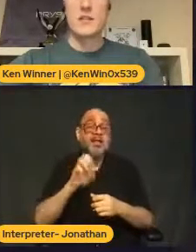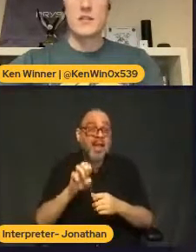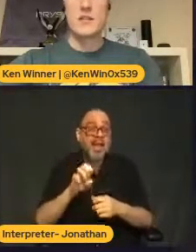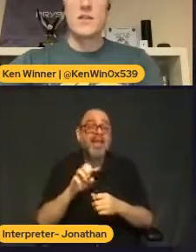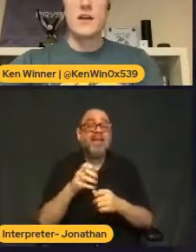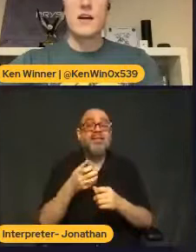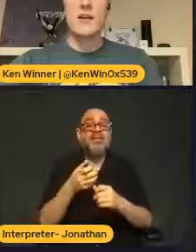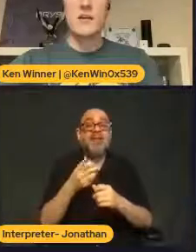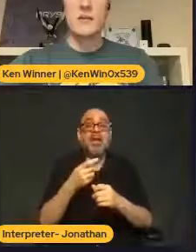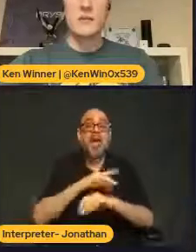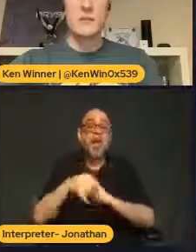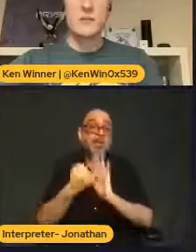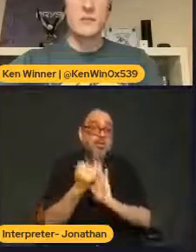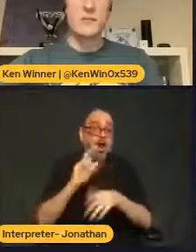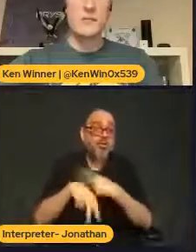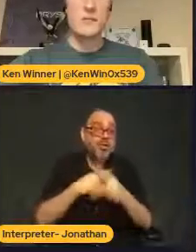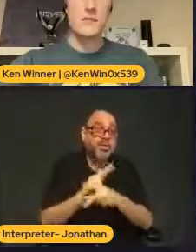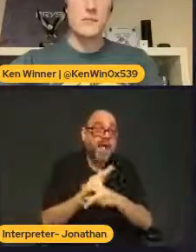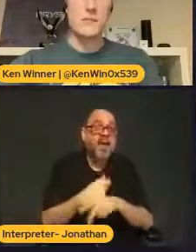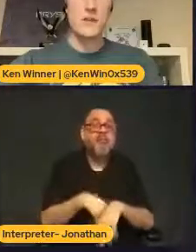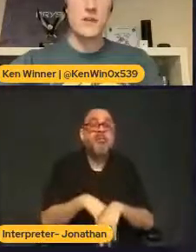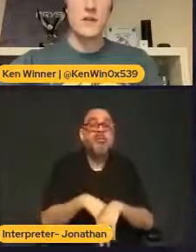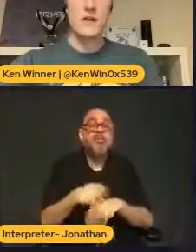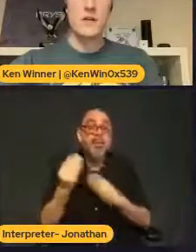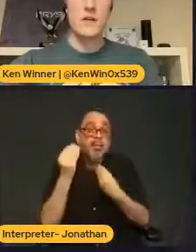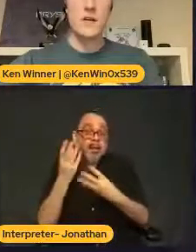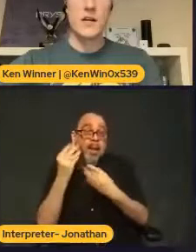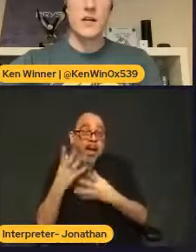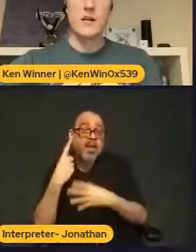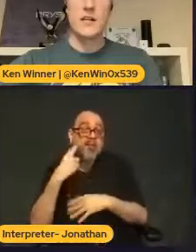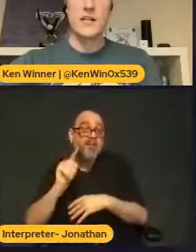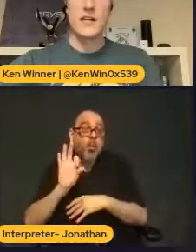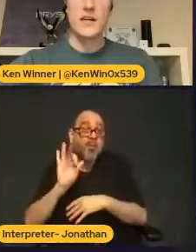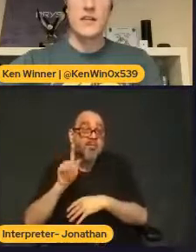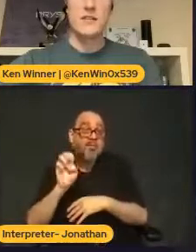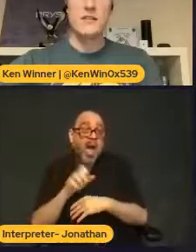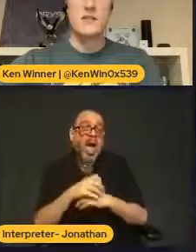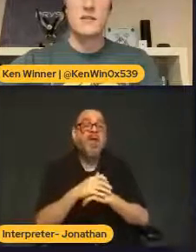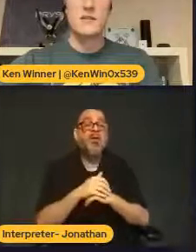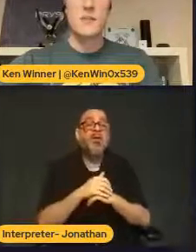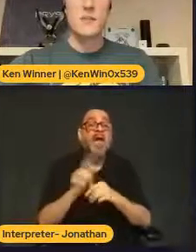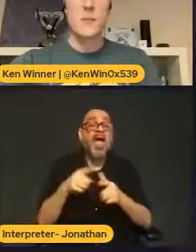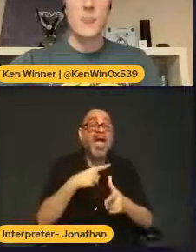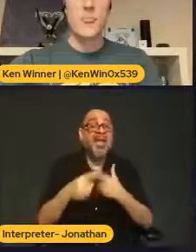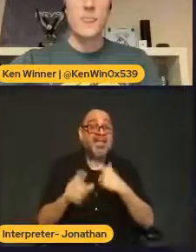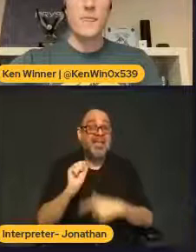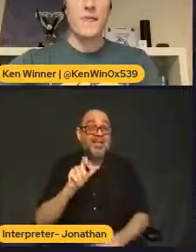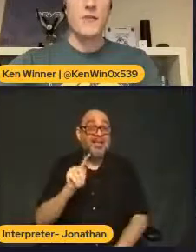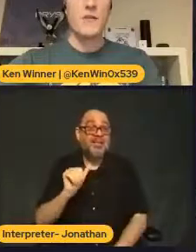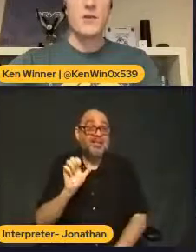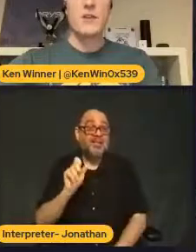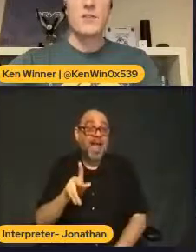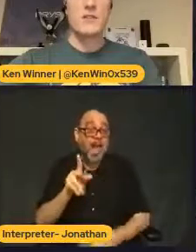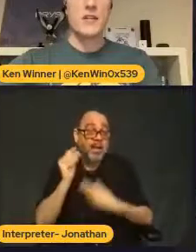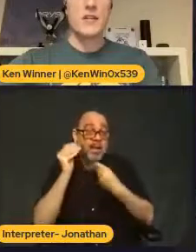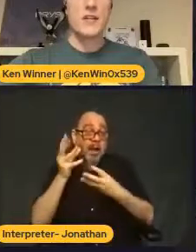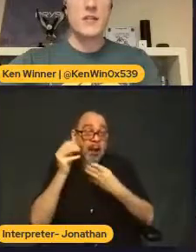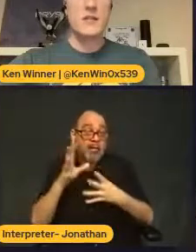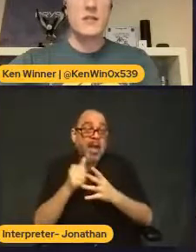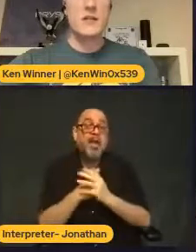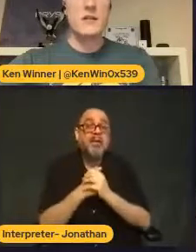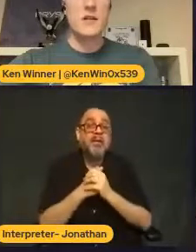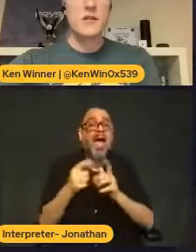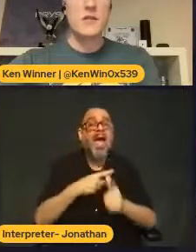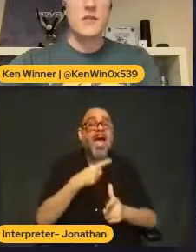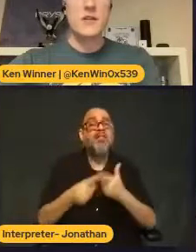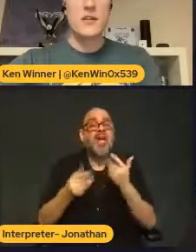the contents for the file, moving on, and the stack contents. And then we also create the